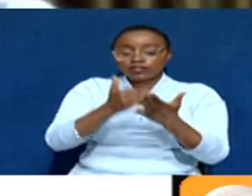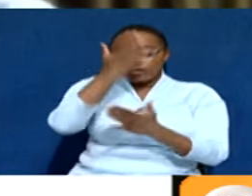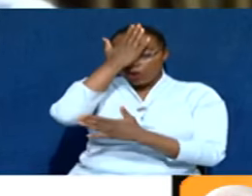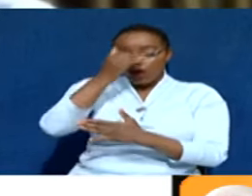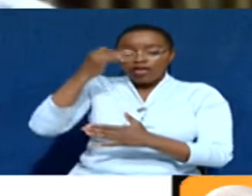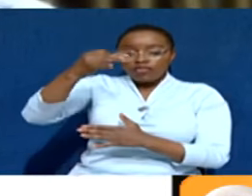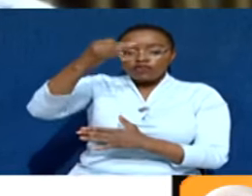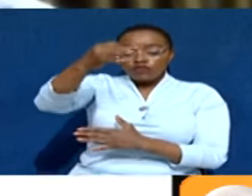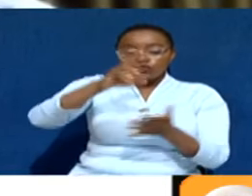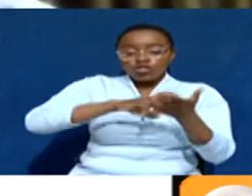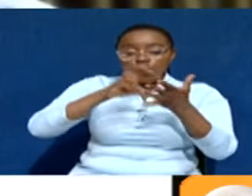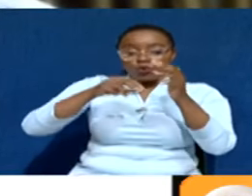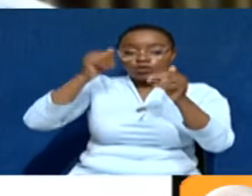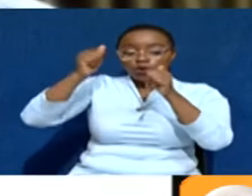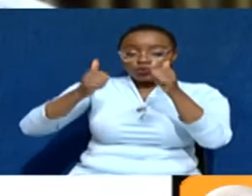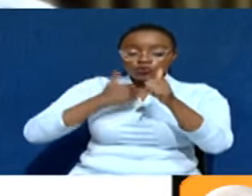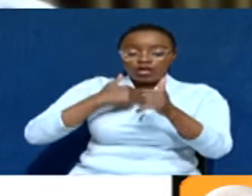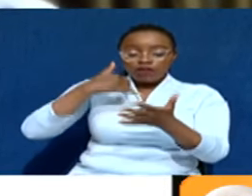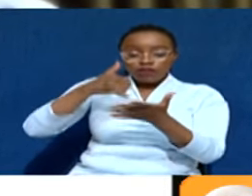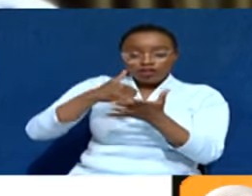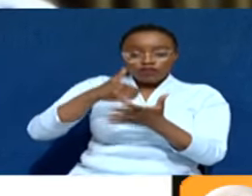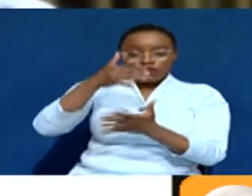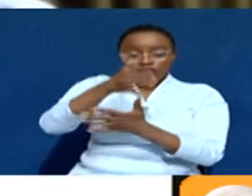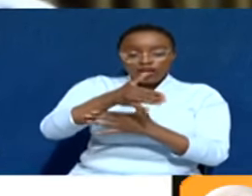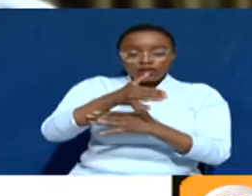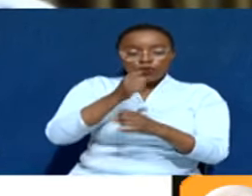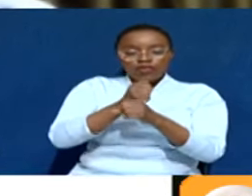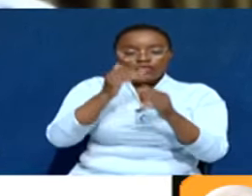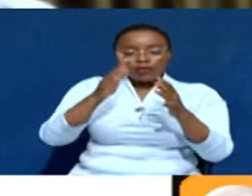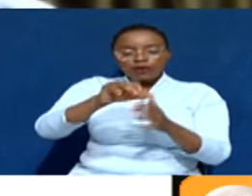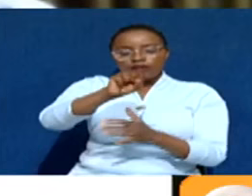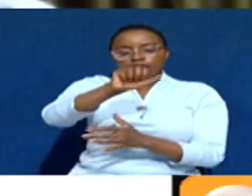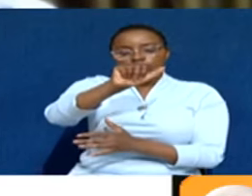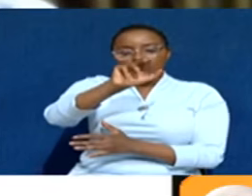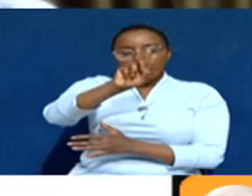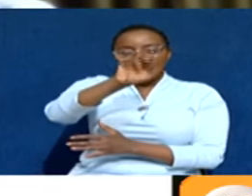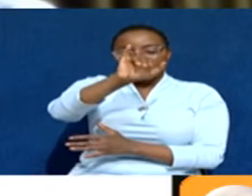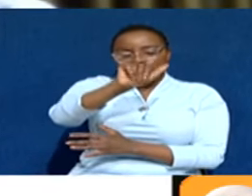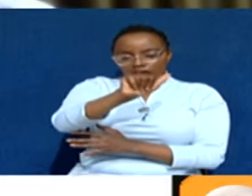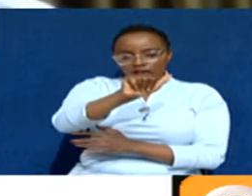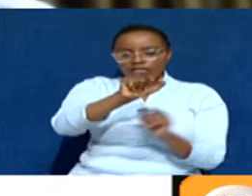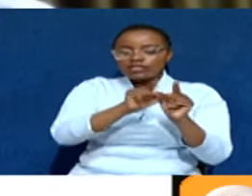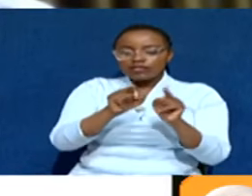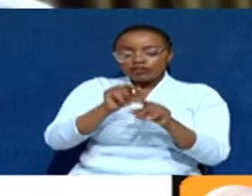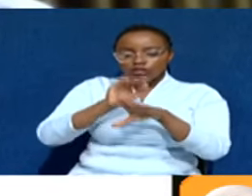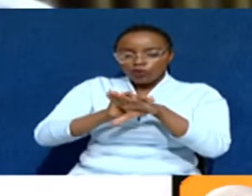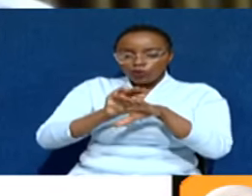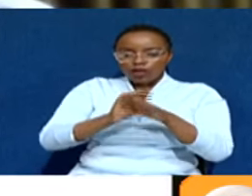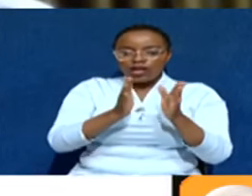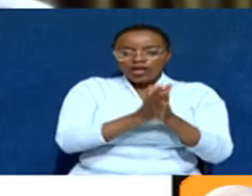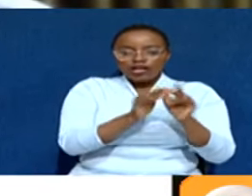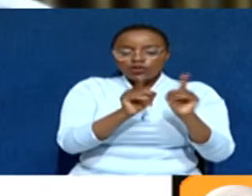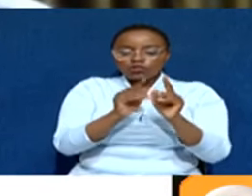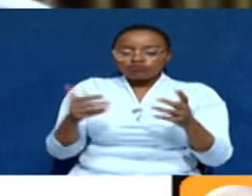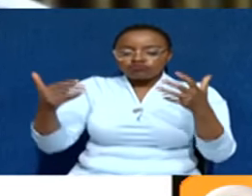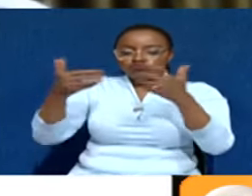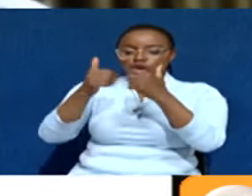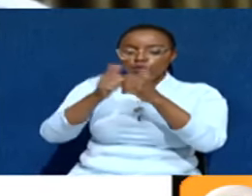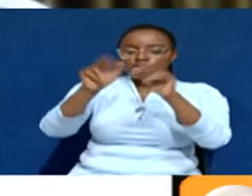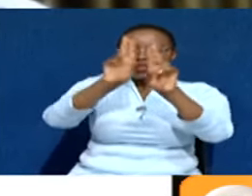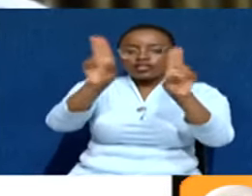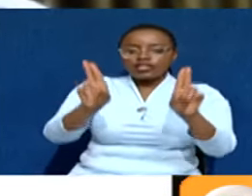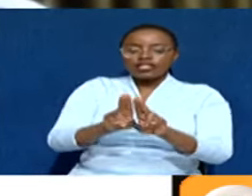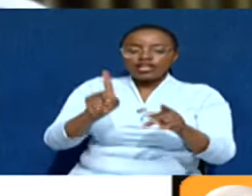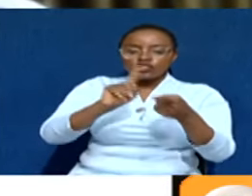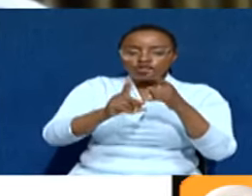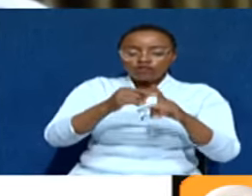the future contracts that we are going to engage with these employers in Saudi Arabia is proper and in line with international